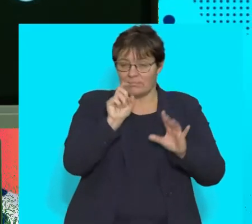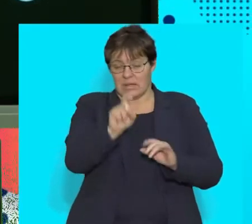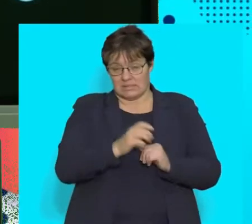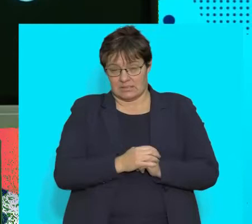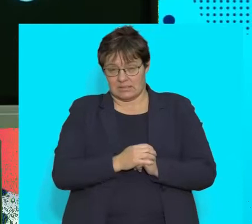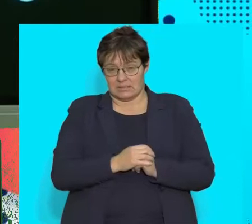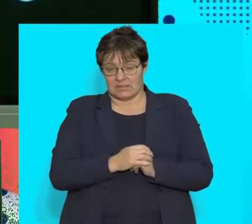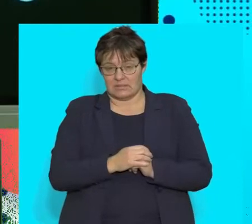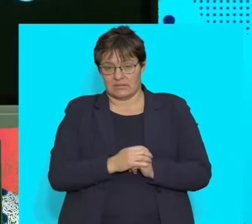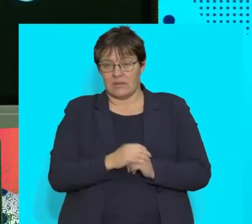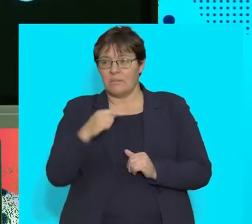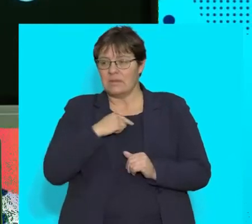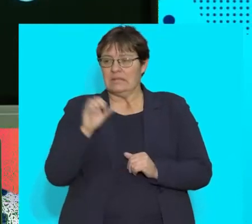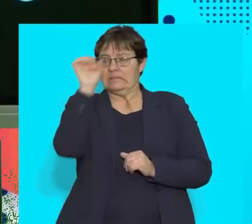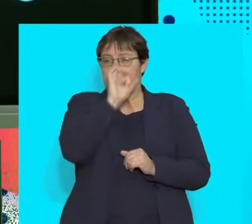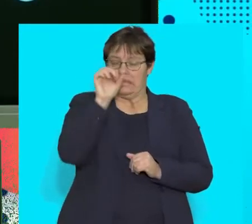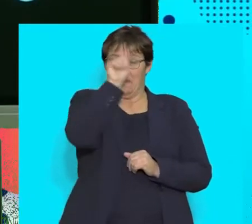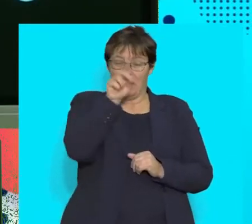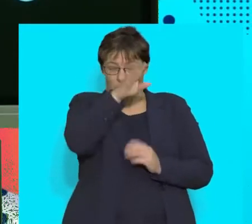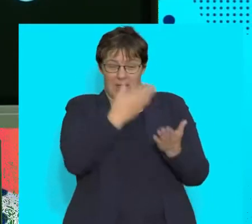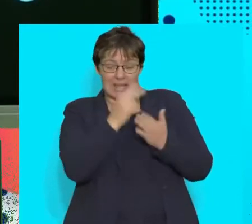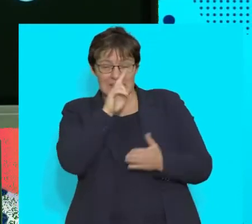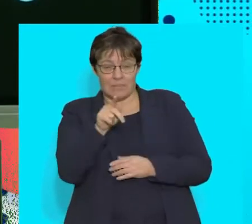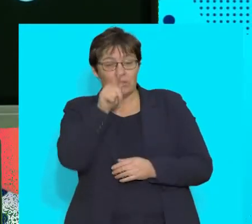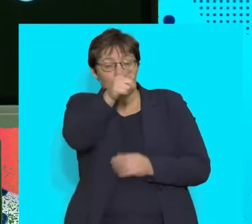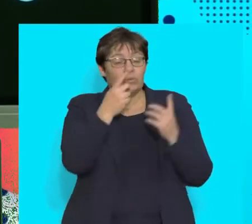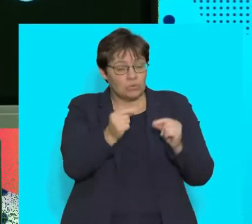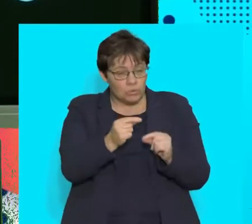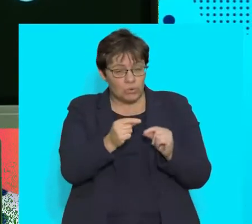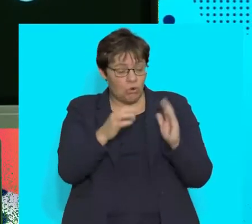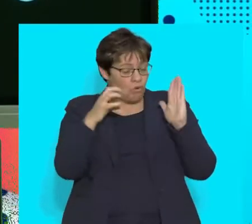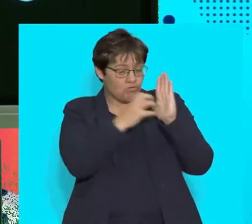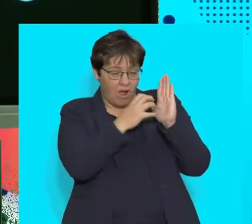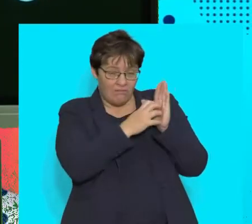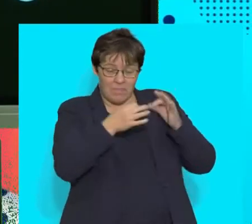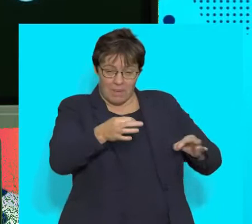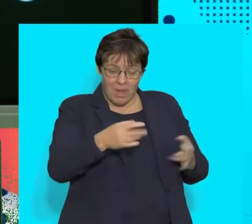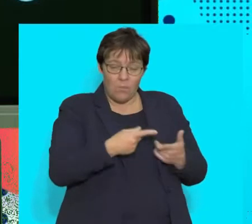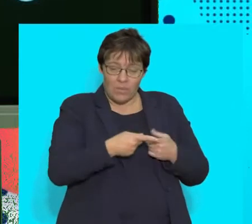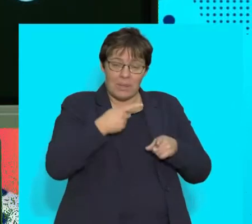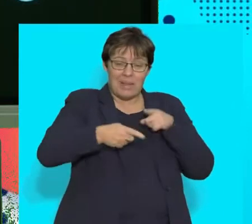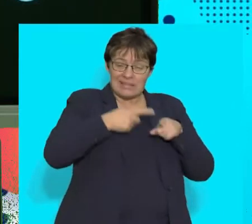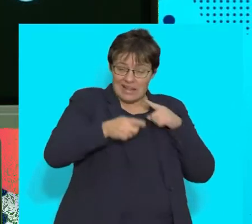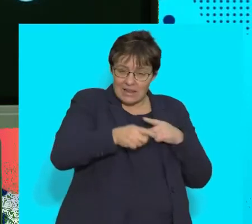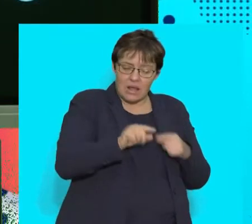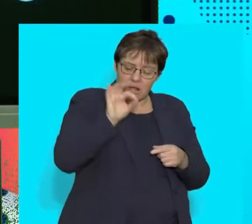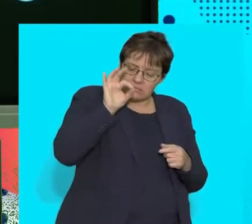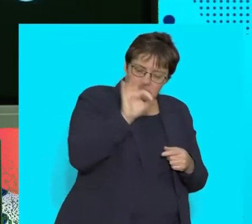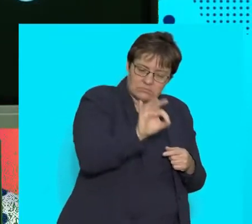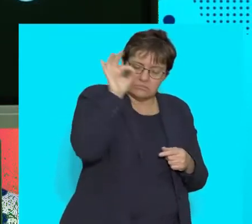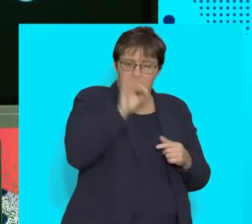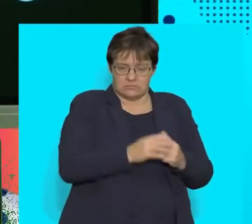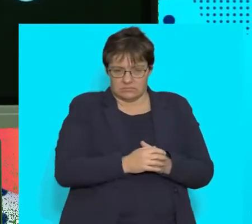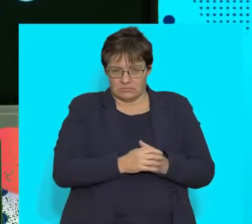I've made that dot quite big so that you can see it. But when you're doing it on graph paper with a pencil, you always plot with a pencil